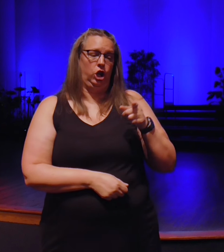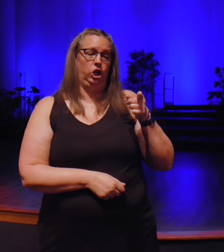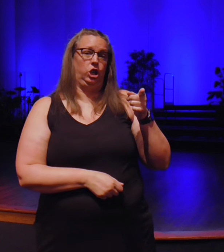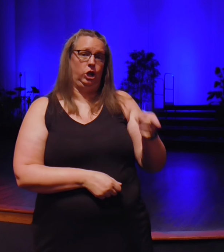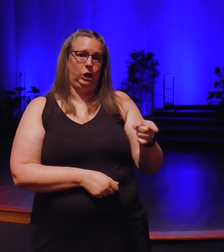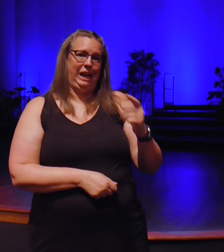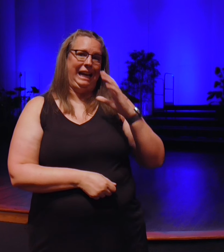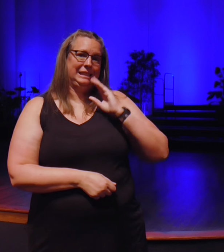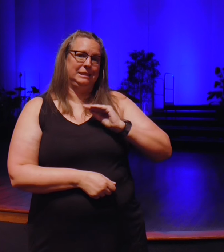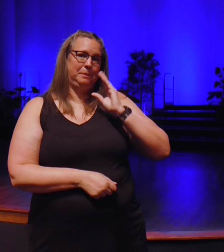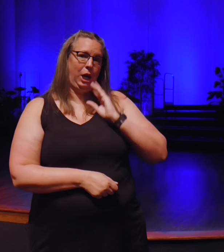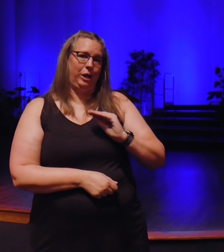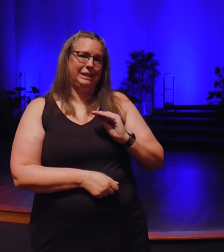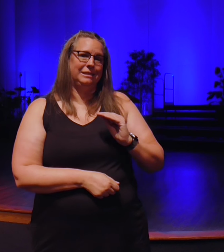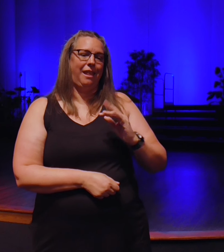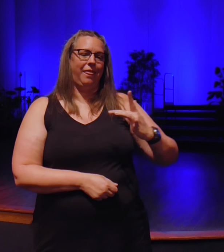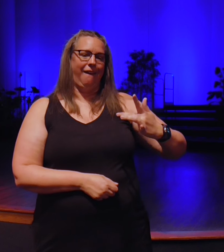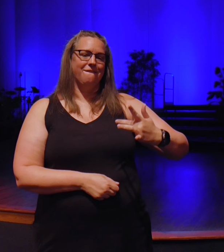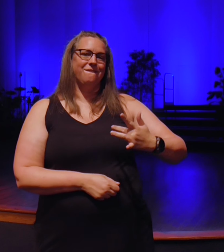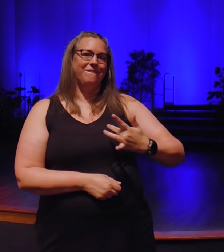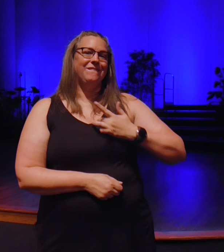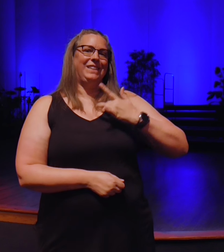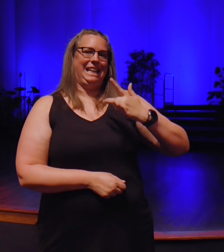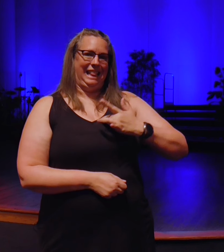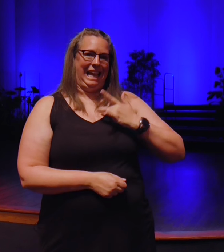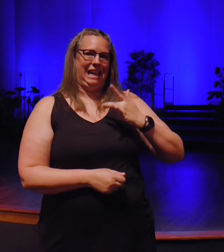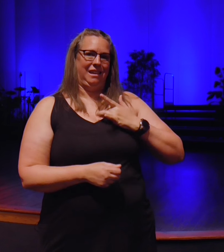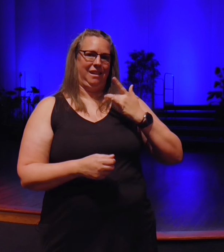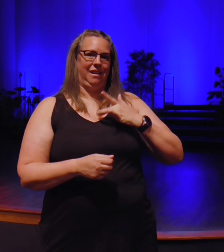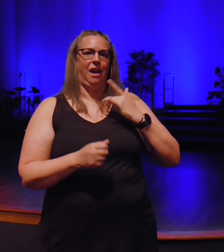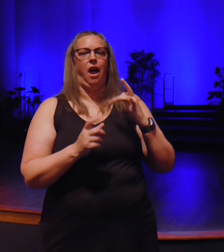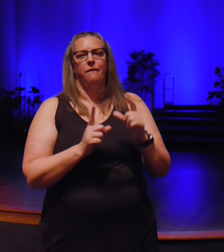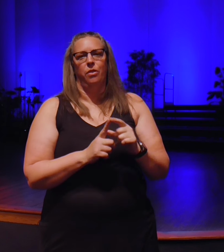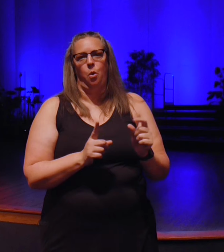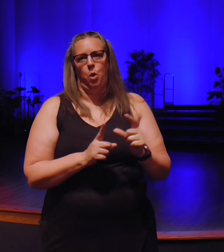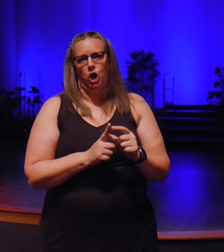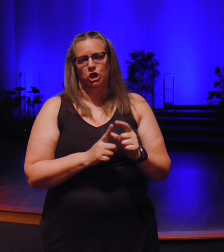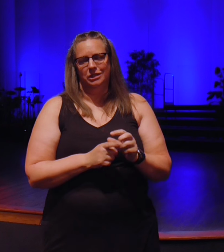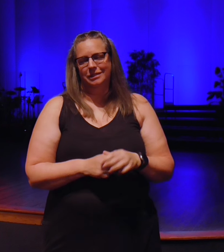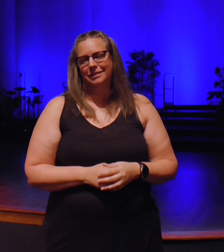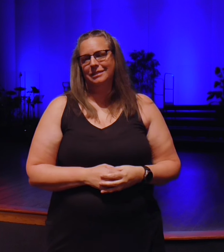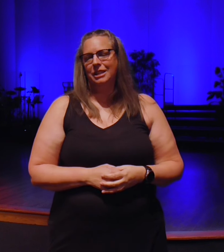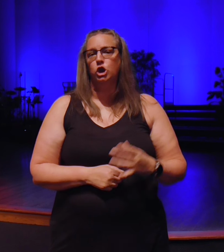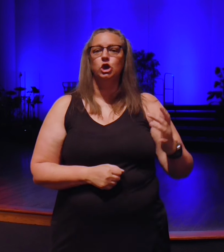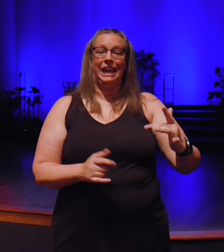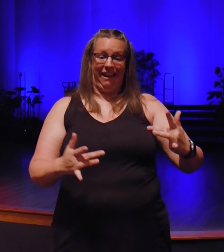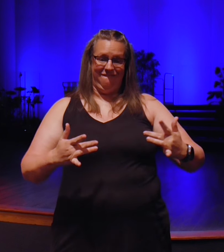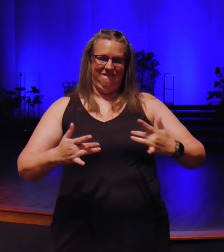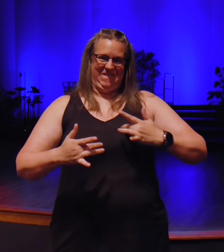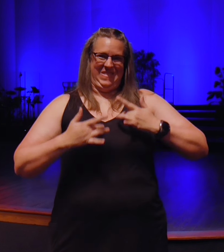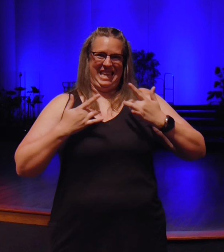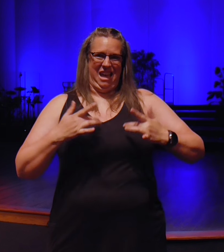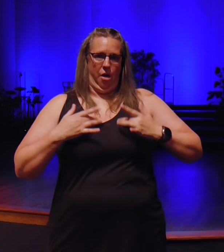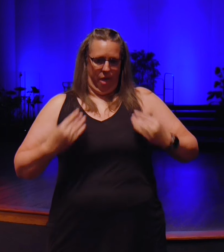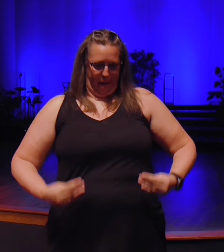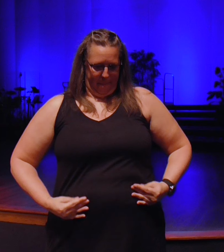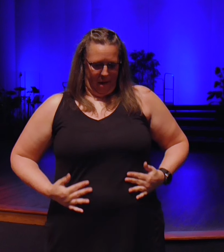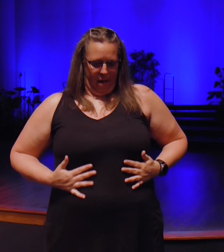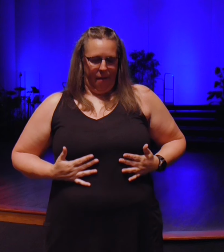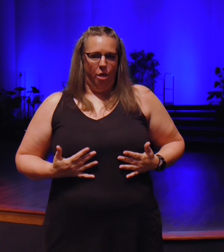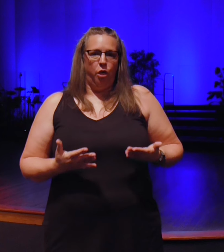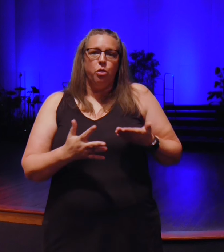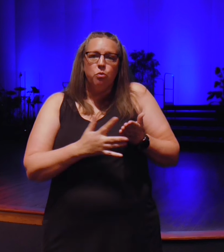experienced the feeling of those words. She could feel them physiologically through the touch